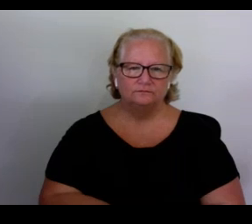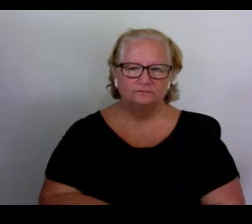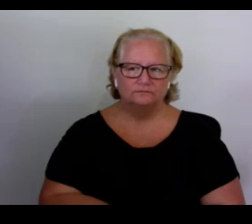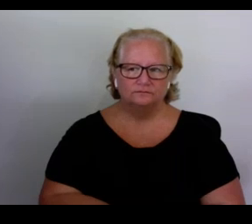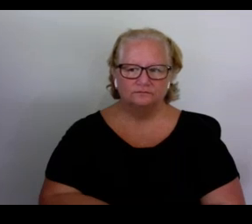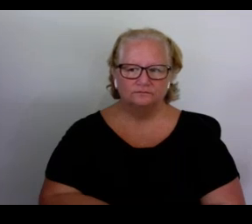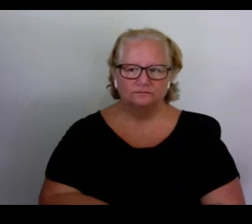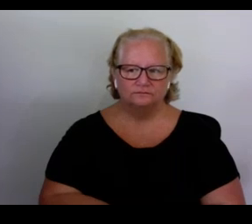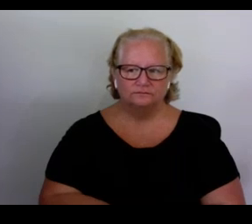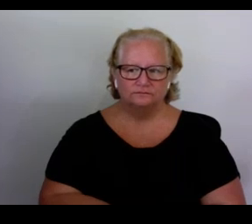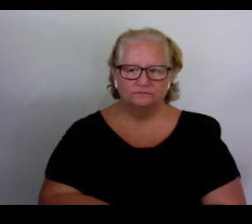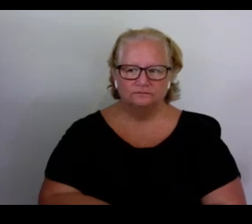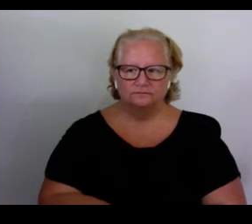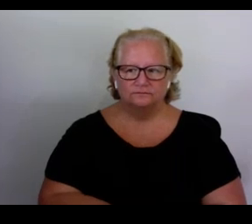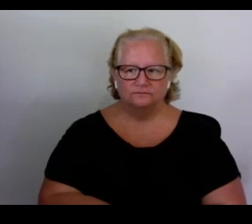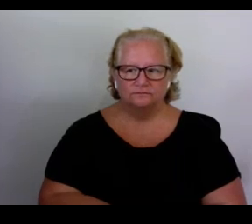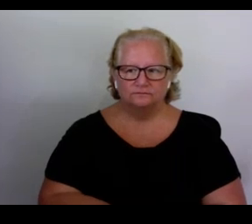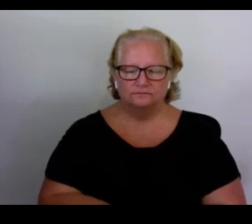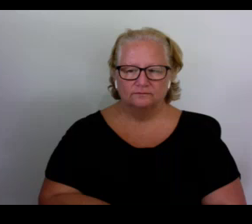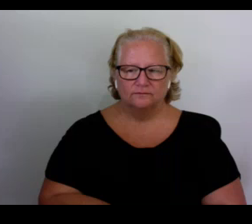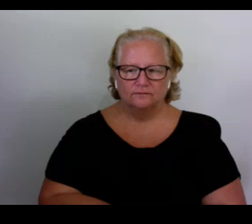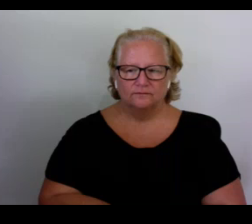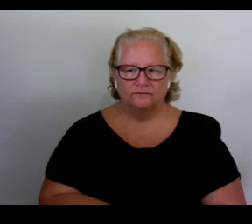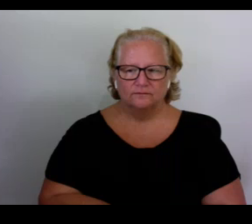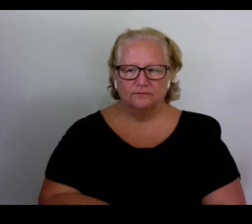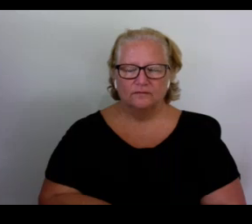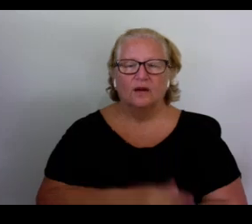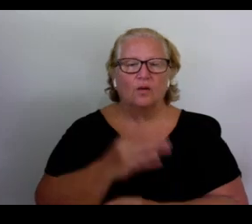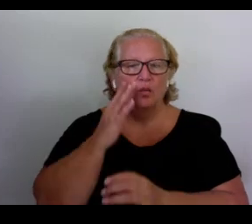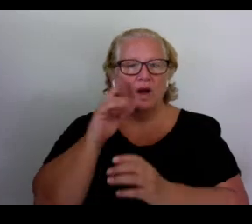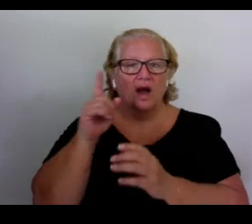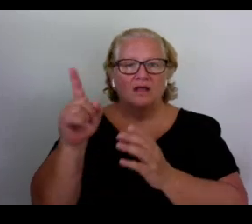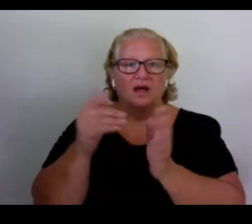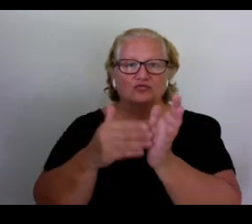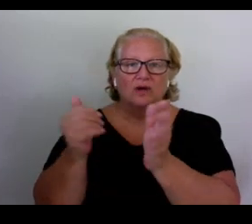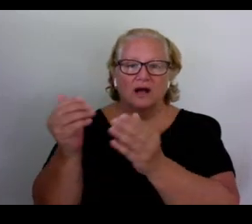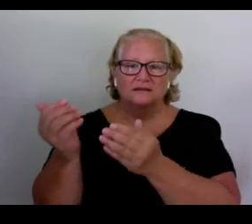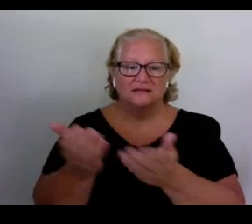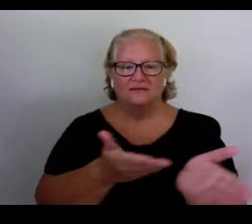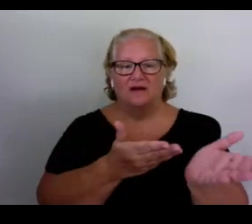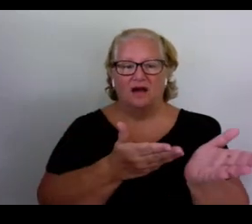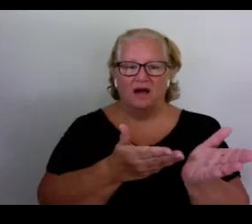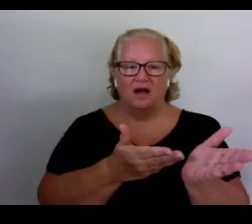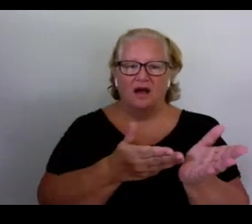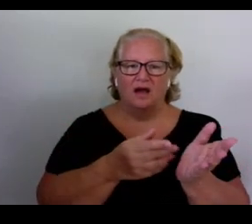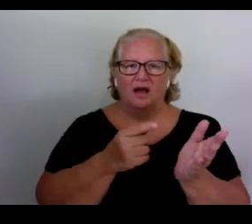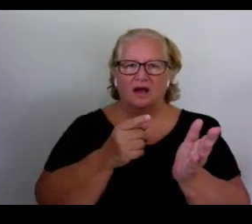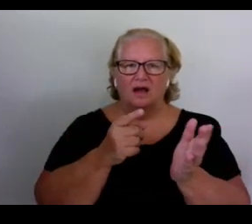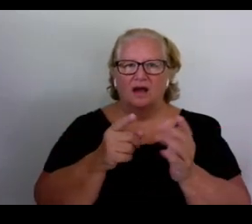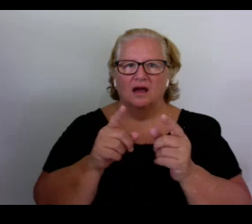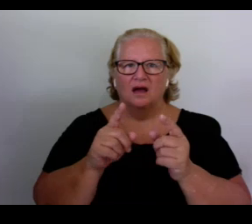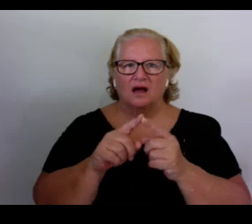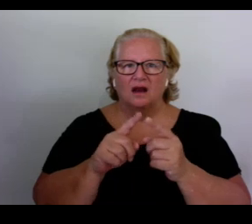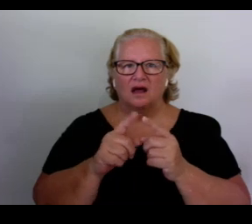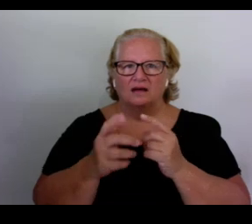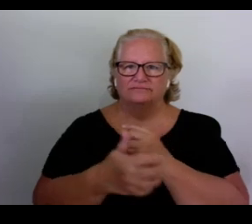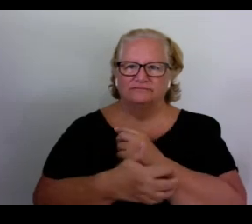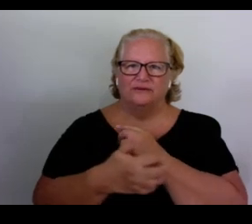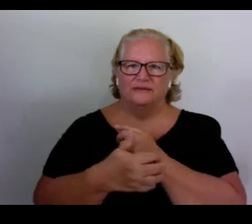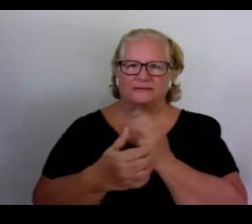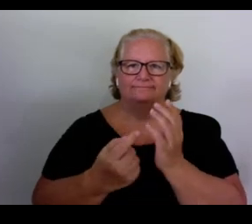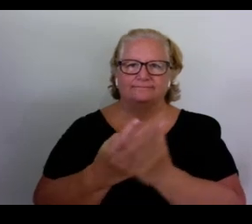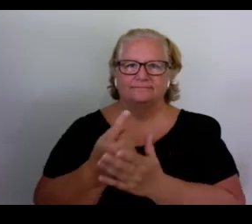that is those delivery apps, by the time you're getting stuff delivered, it's the poverty premium striking again, in the sense that